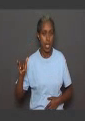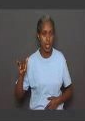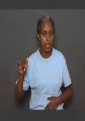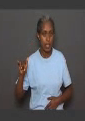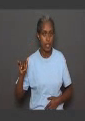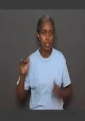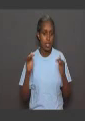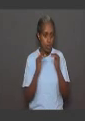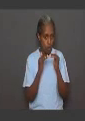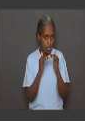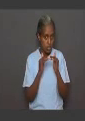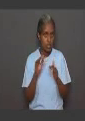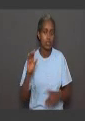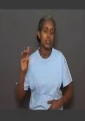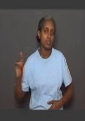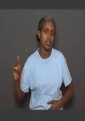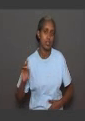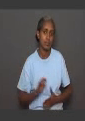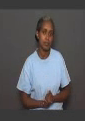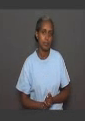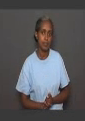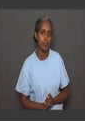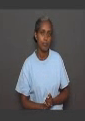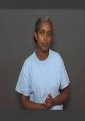B2y equals D.